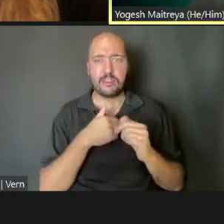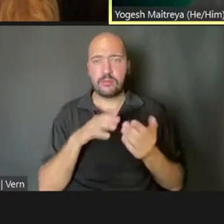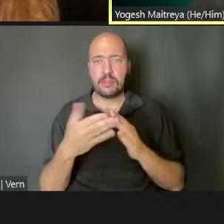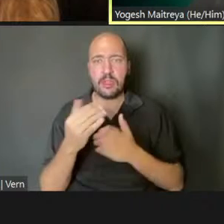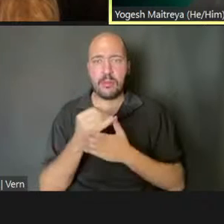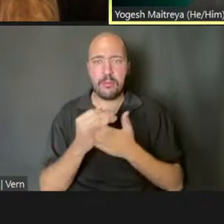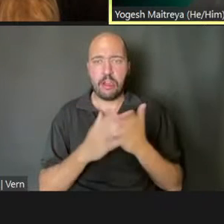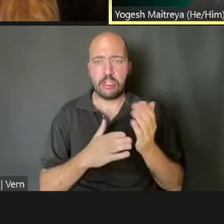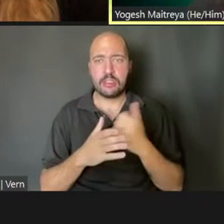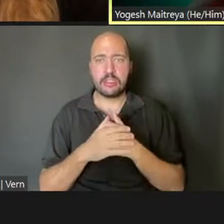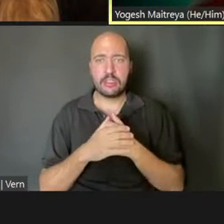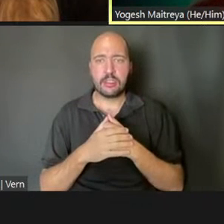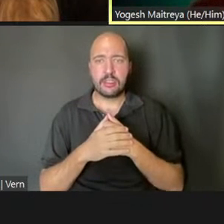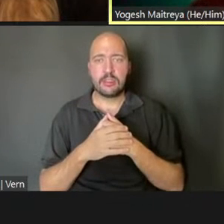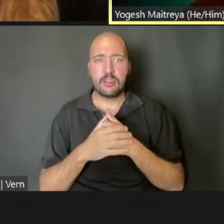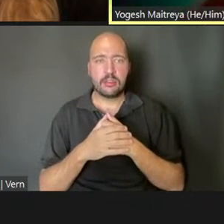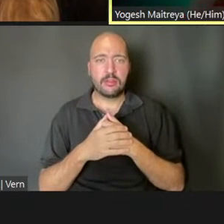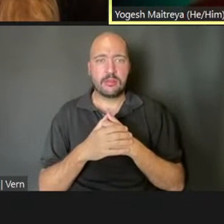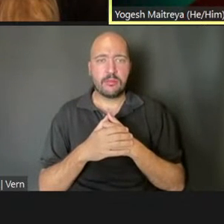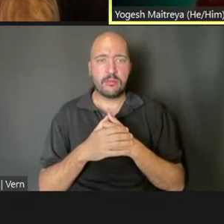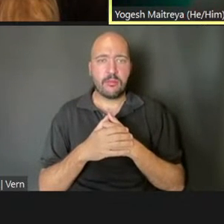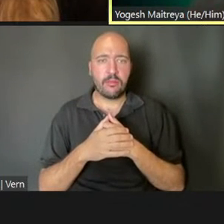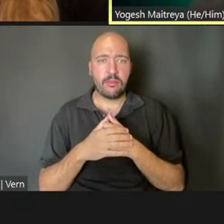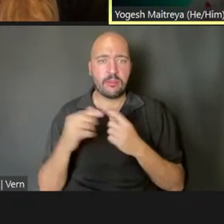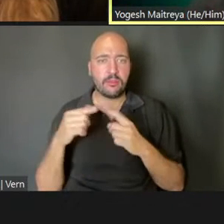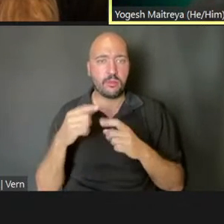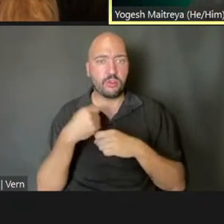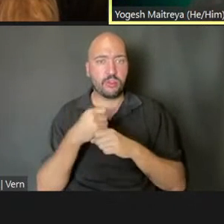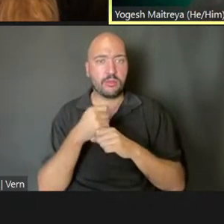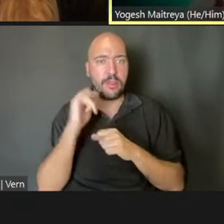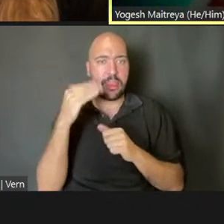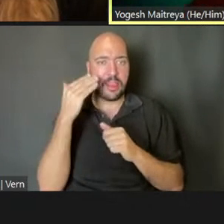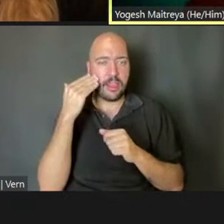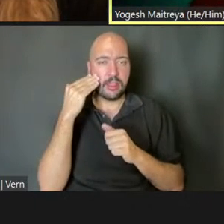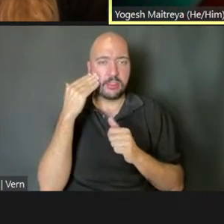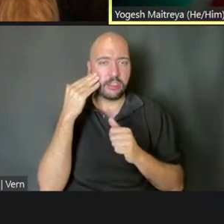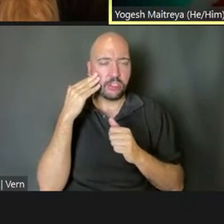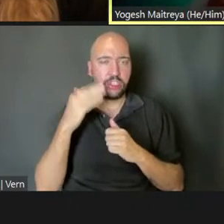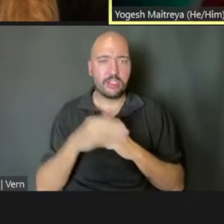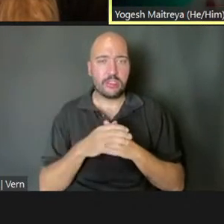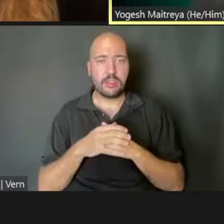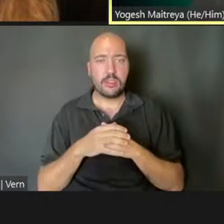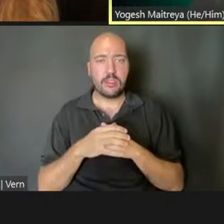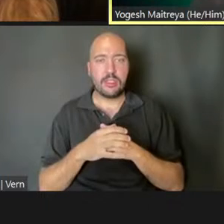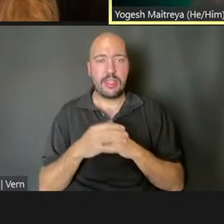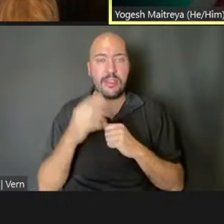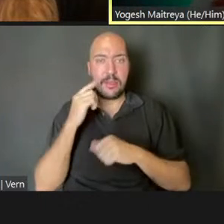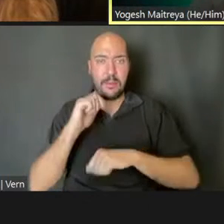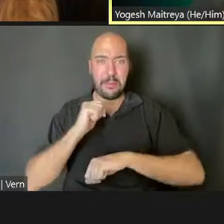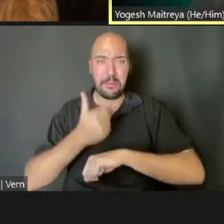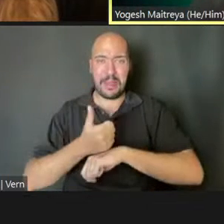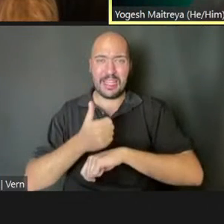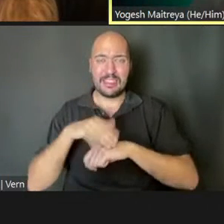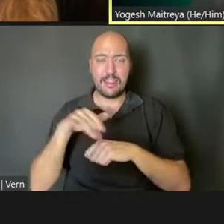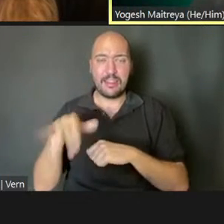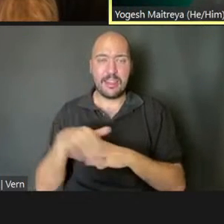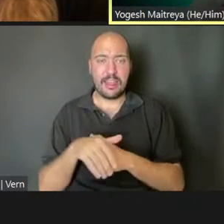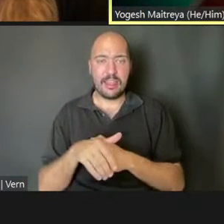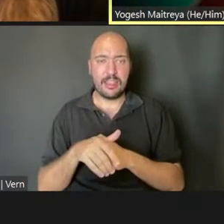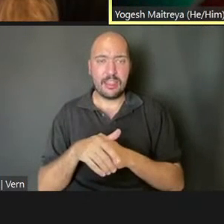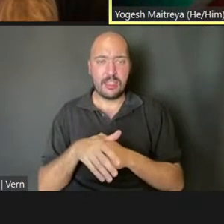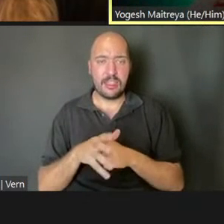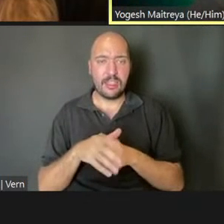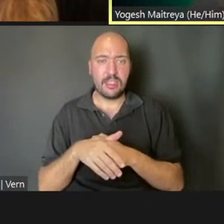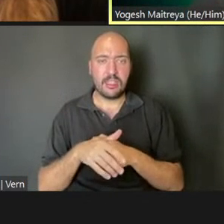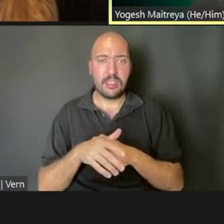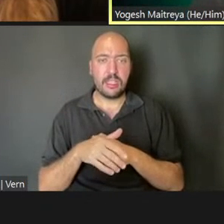artists, to generate that consciousness. And I think based on the, I have